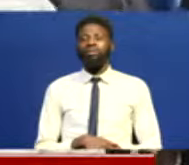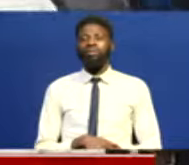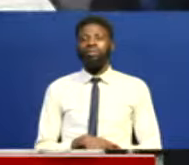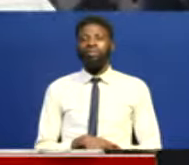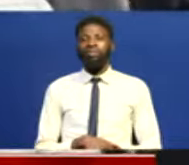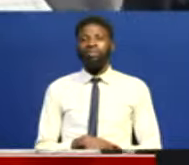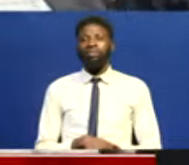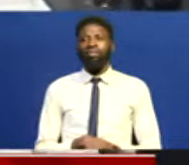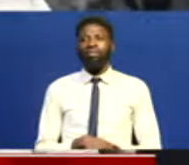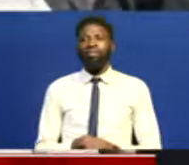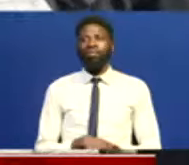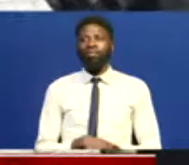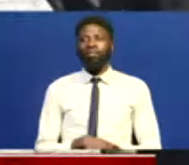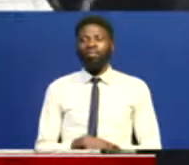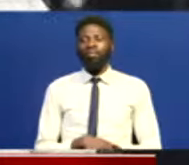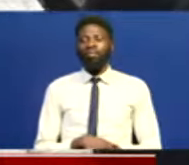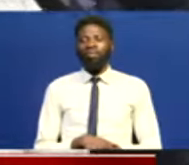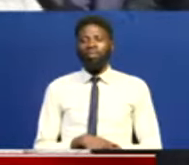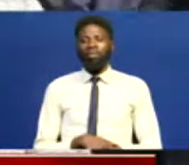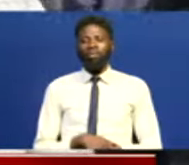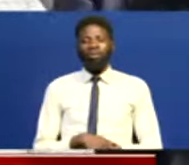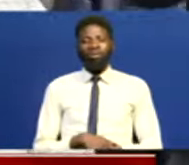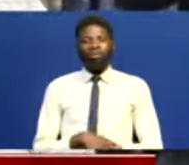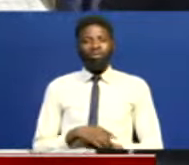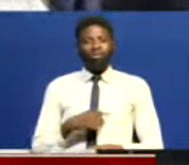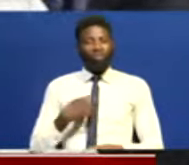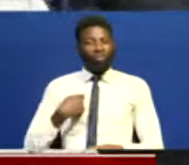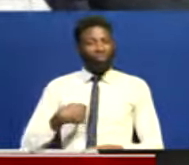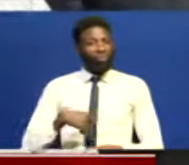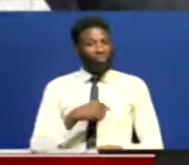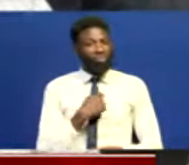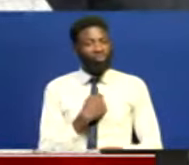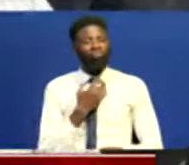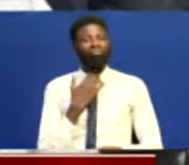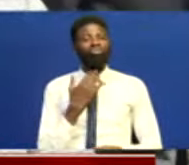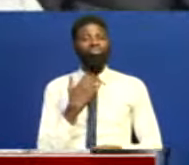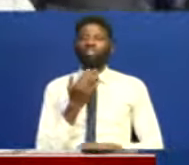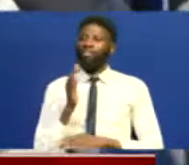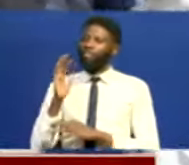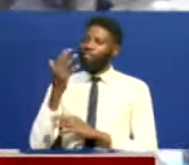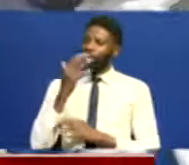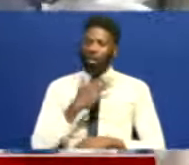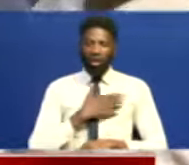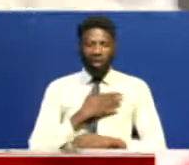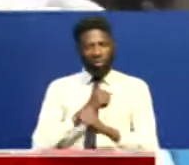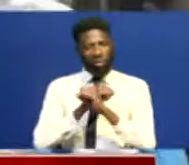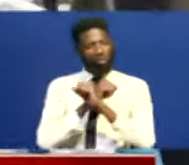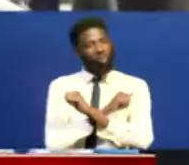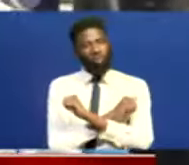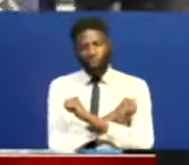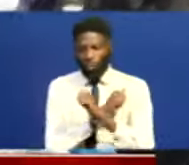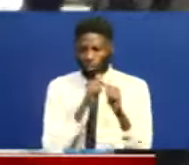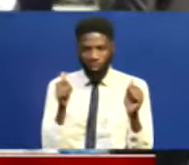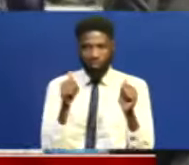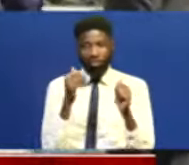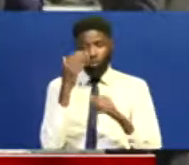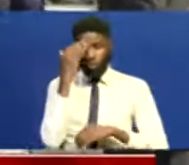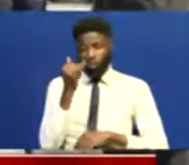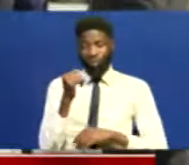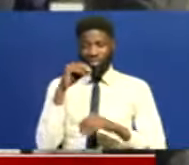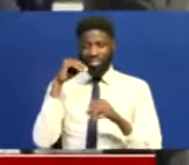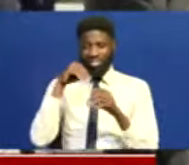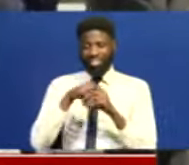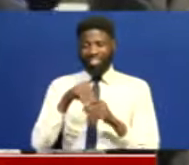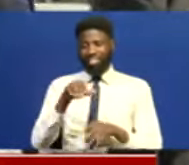activities. Tunajitahidi kuona msitu wetu tumerida na tunahifadhi kwa njia nzuri kwa sababu iko katikati ya